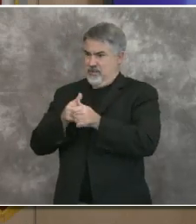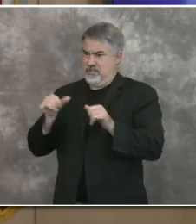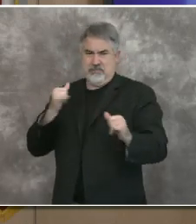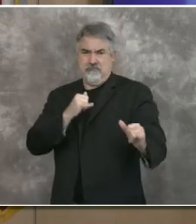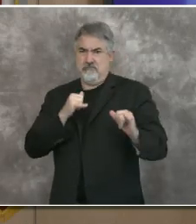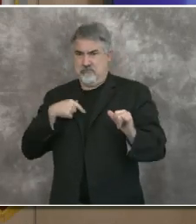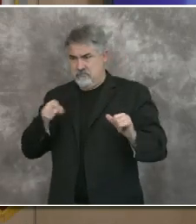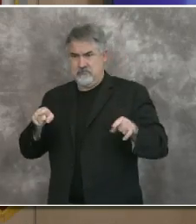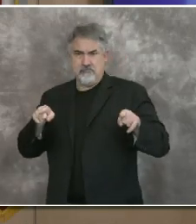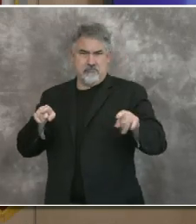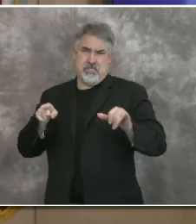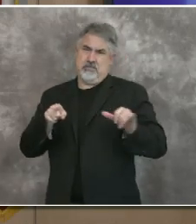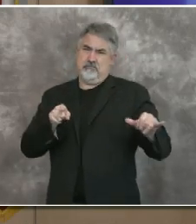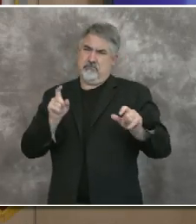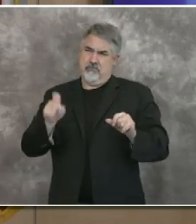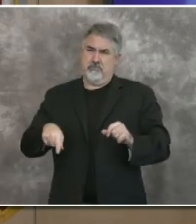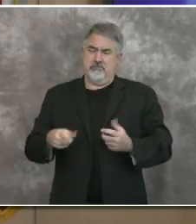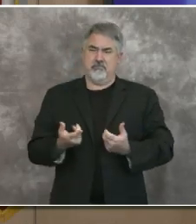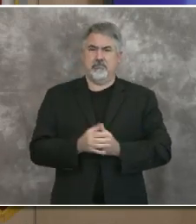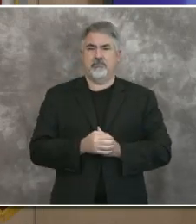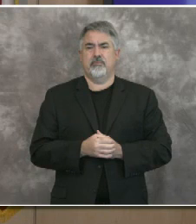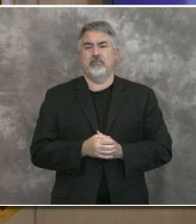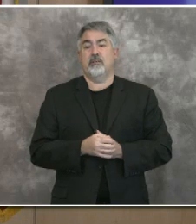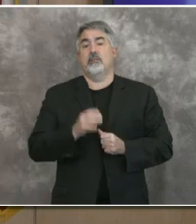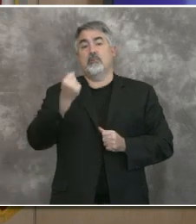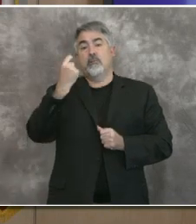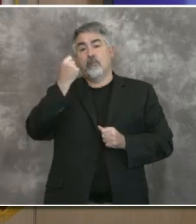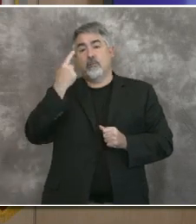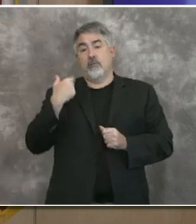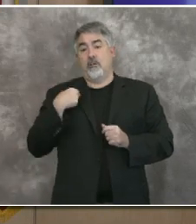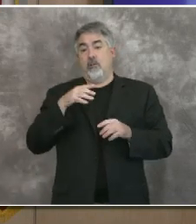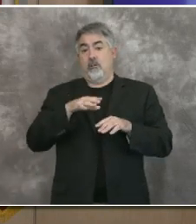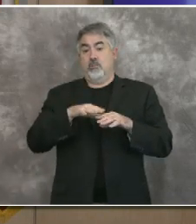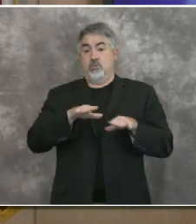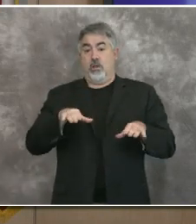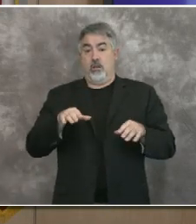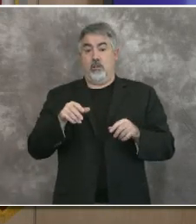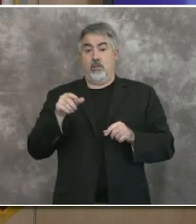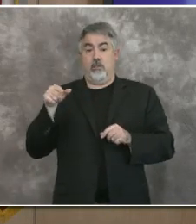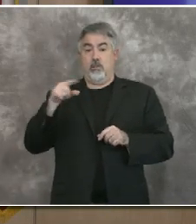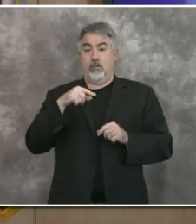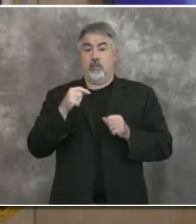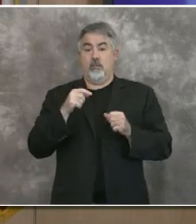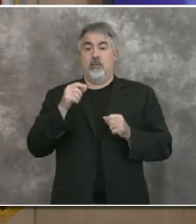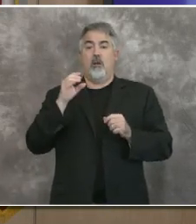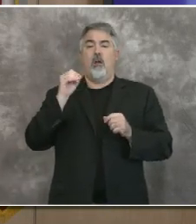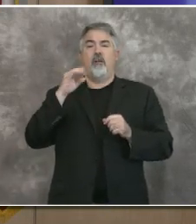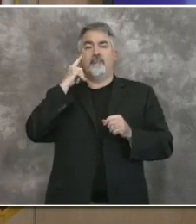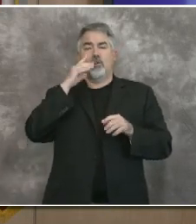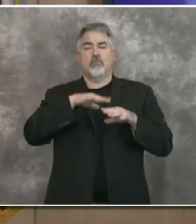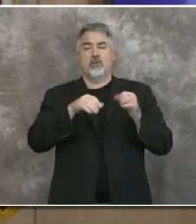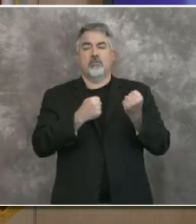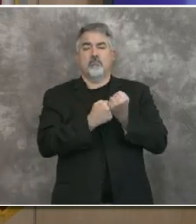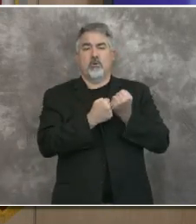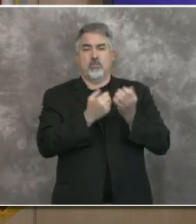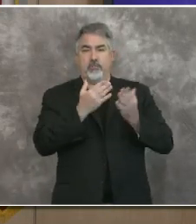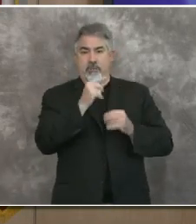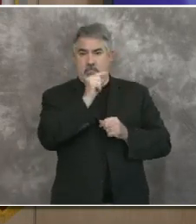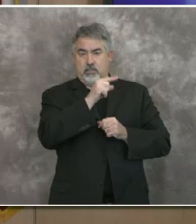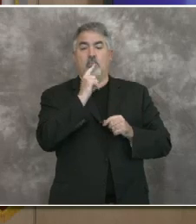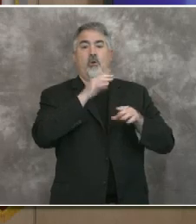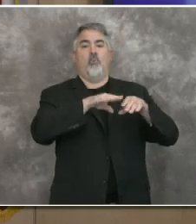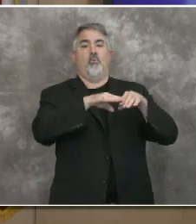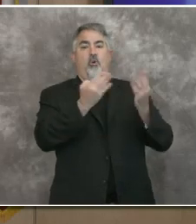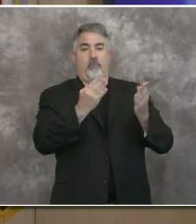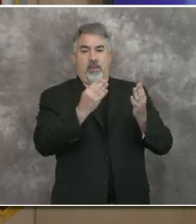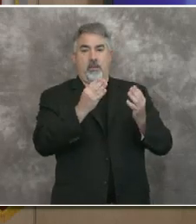Child Support Services, which will open offices in Kearney Mesa, and then we will phase in soon thereafter the